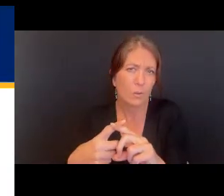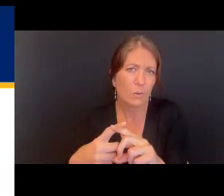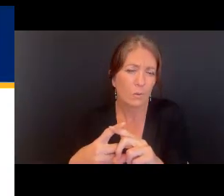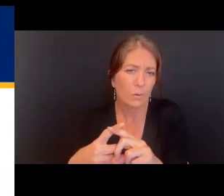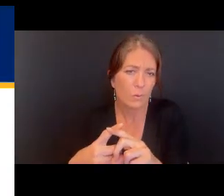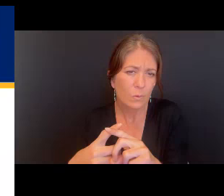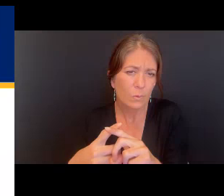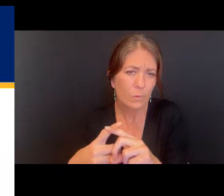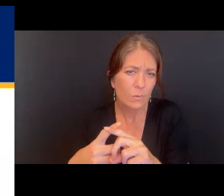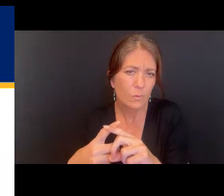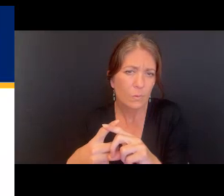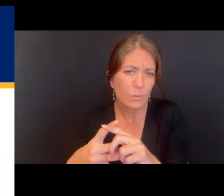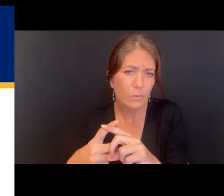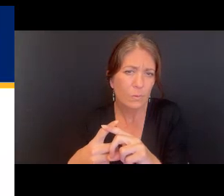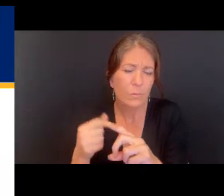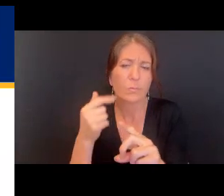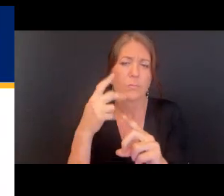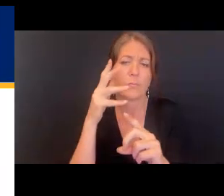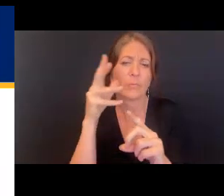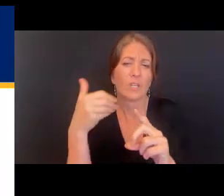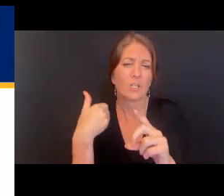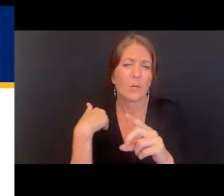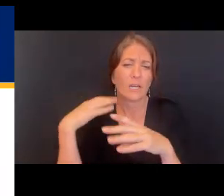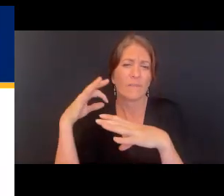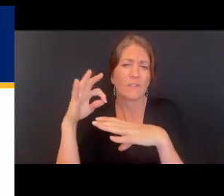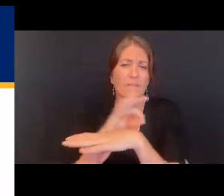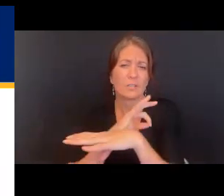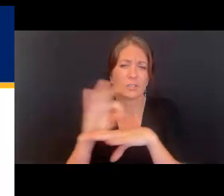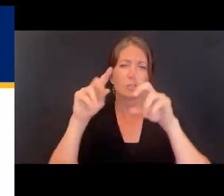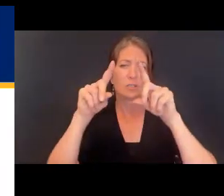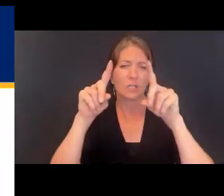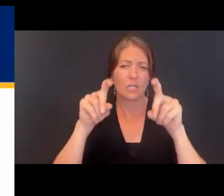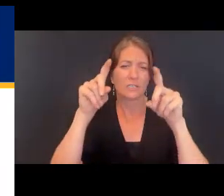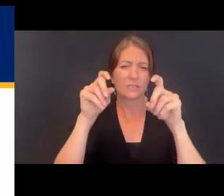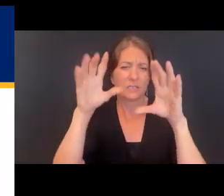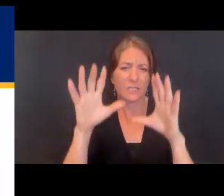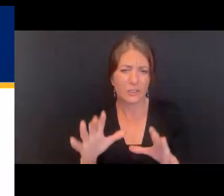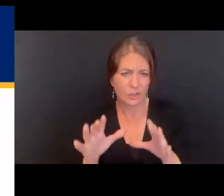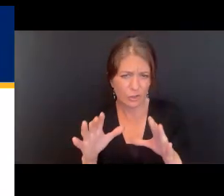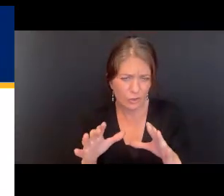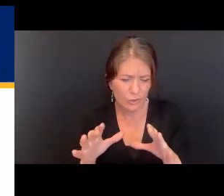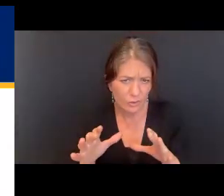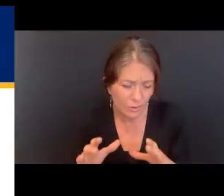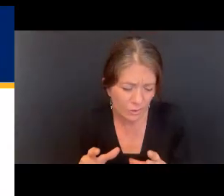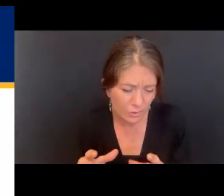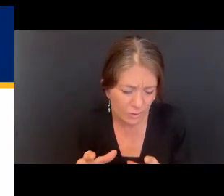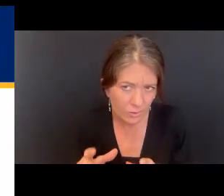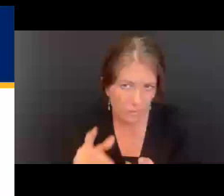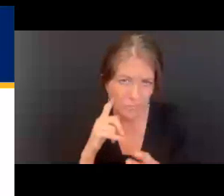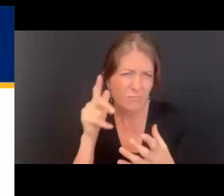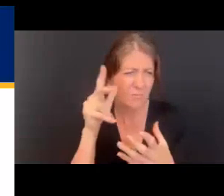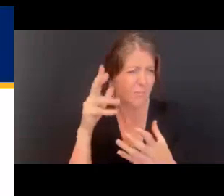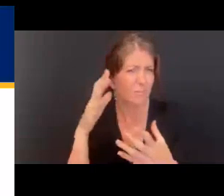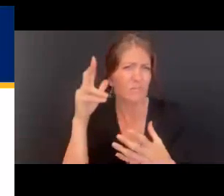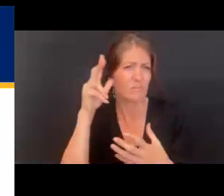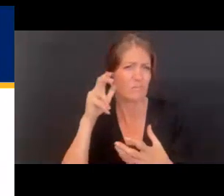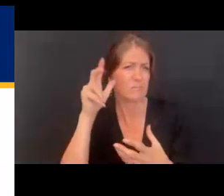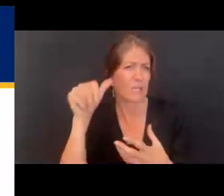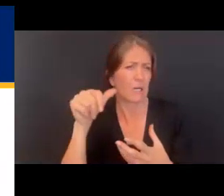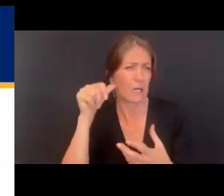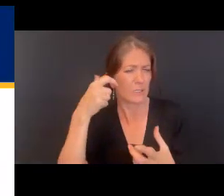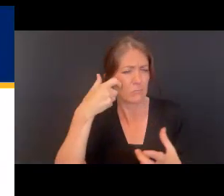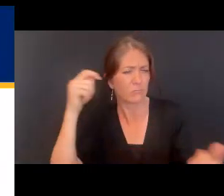or decline administrative case management services. There are numerous ways to initiate a request for administrative case management services. It